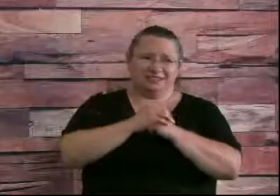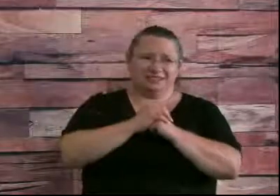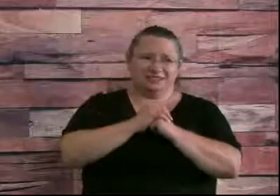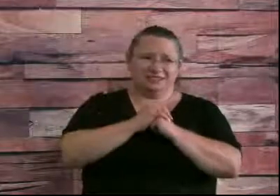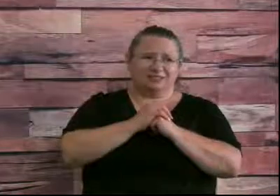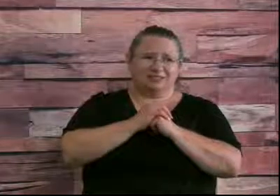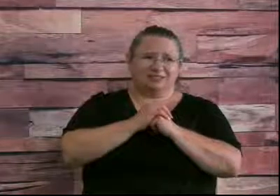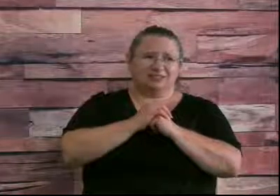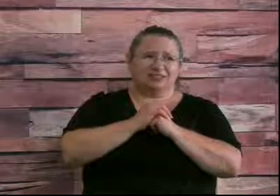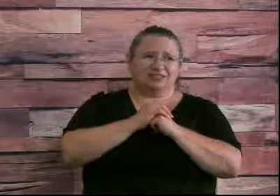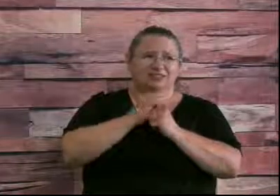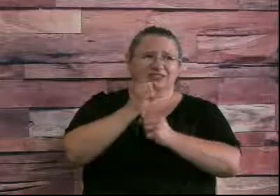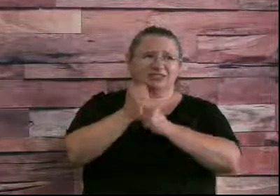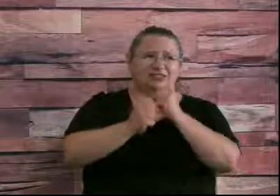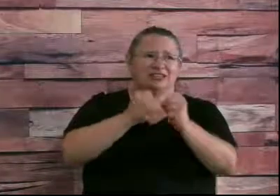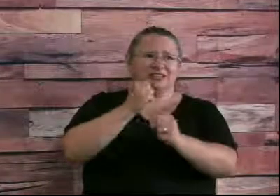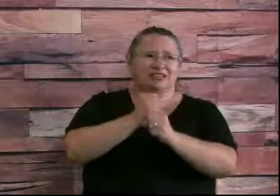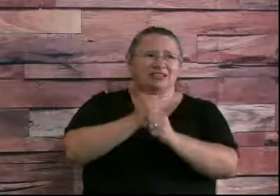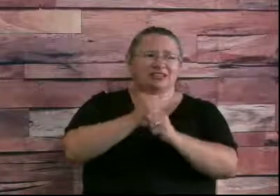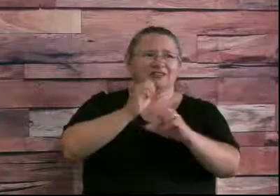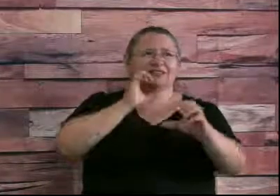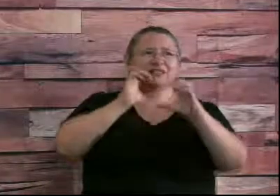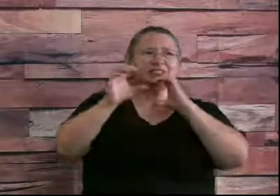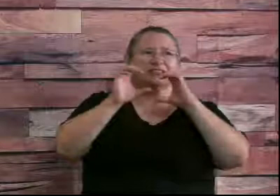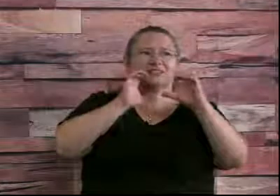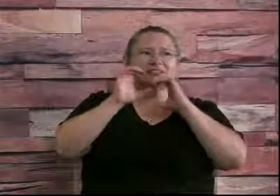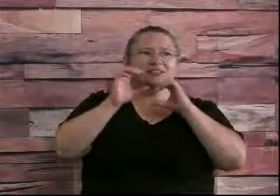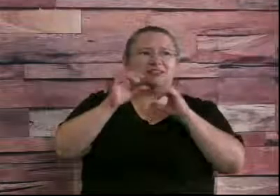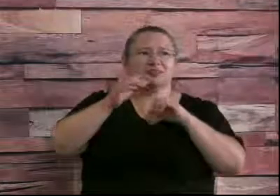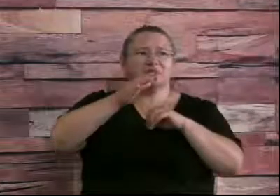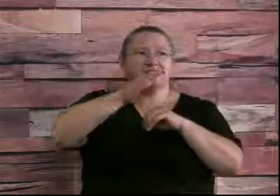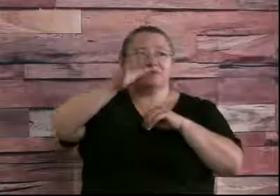And over the years, I've had the conversation with parents who